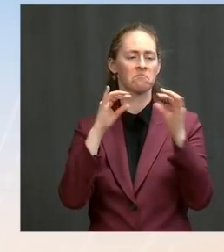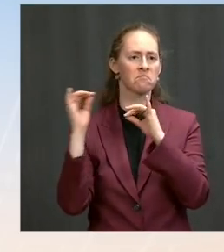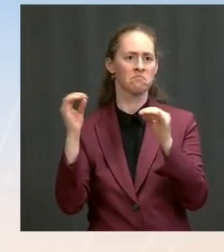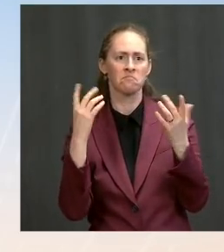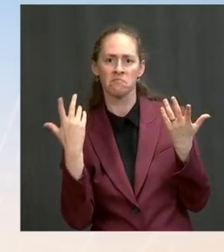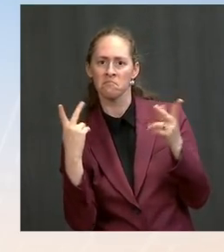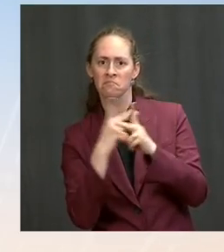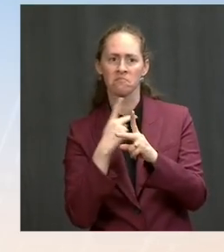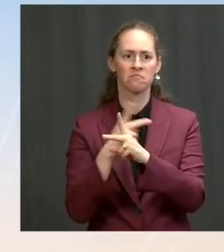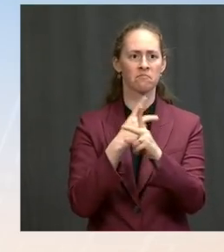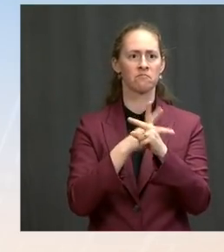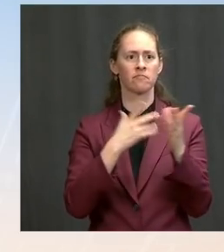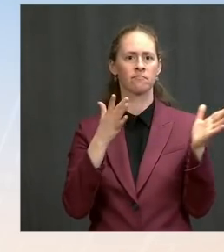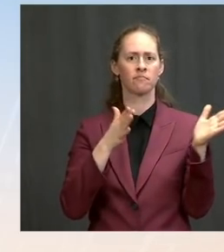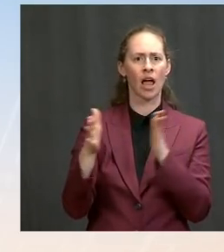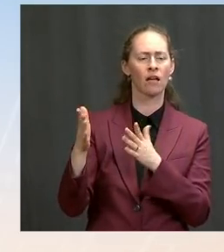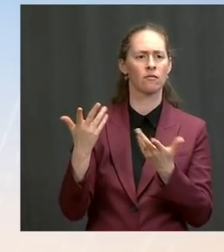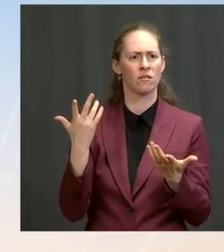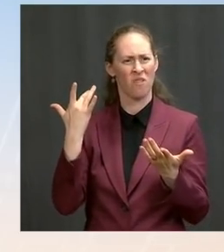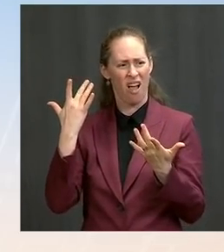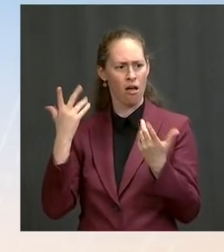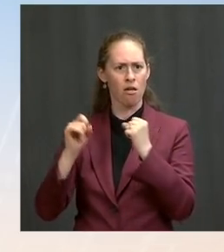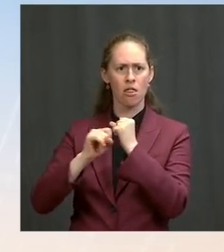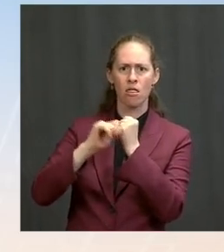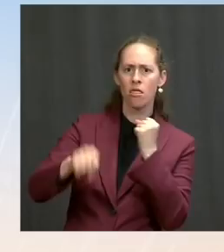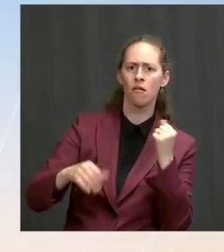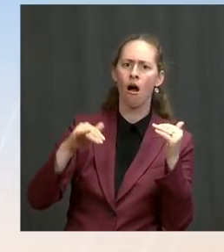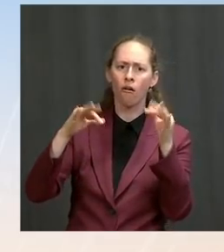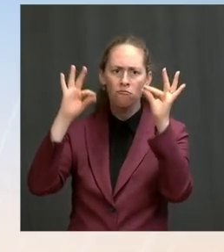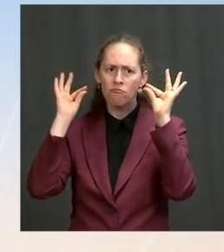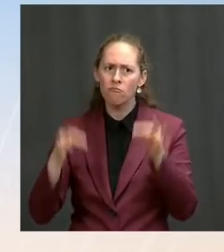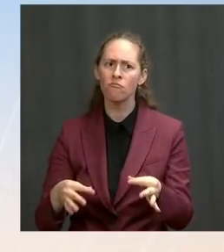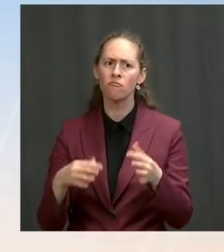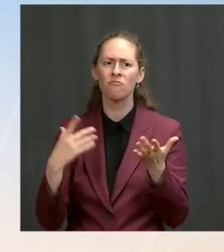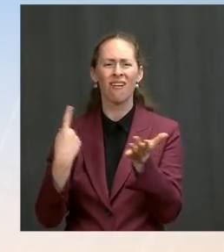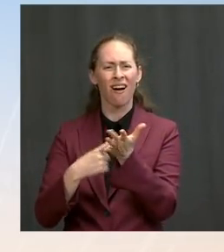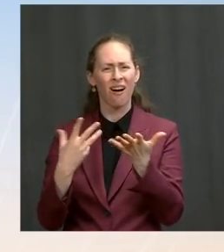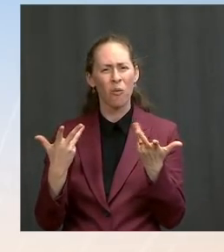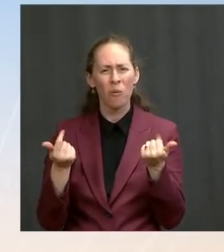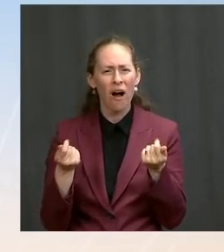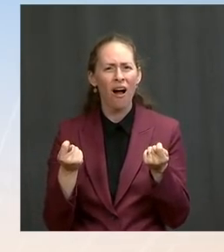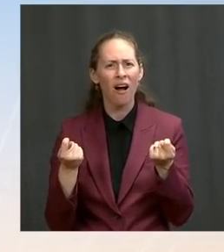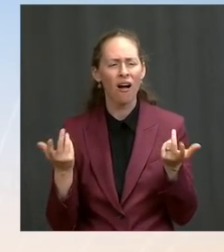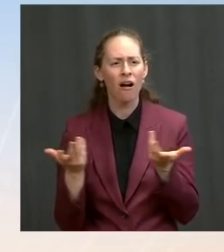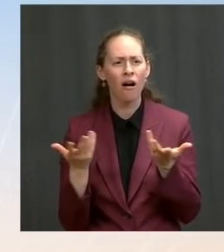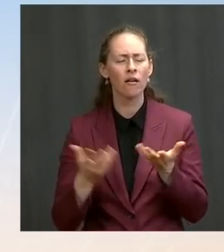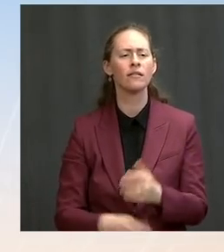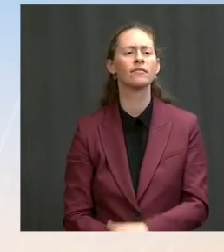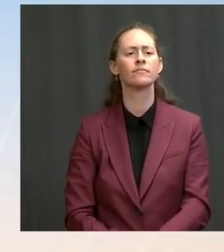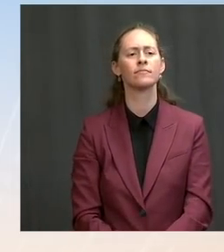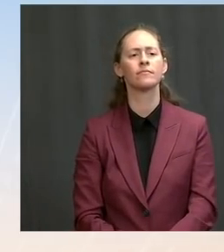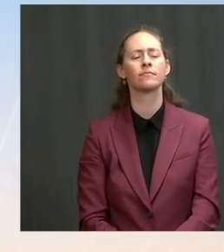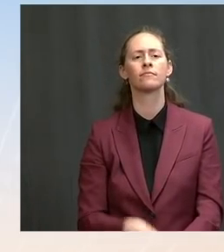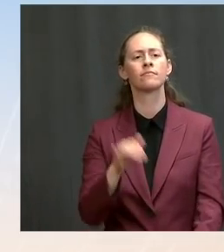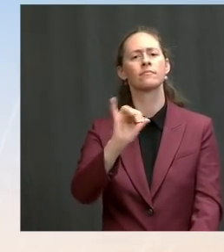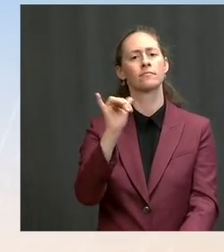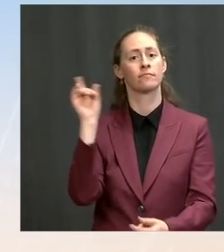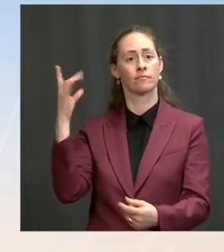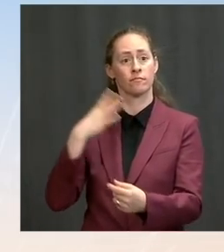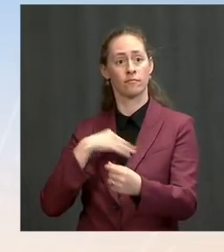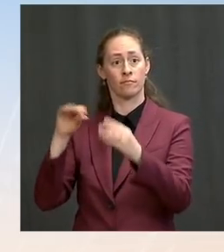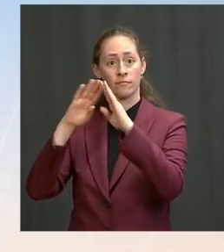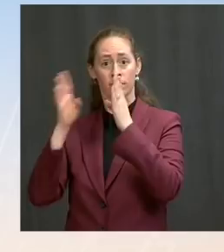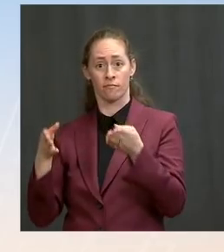the holdups are, what they're trying to work through, and also whether the White House believes that these current restrictions are